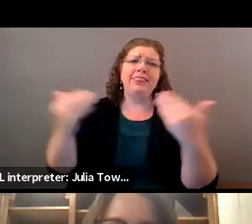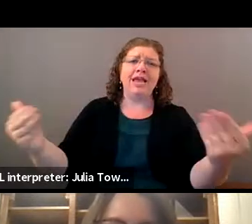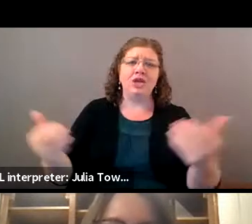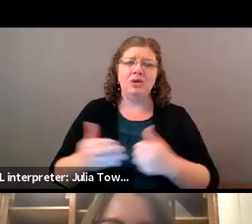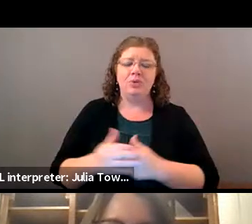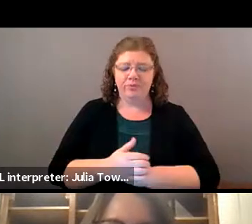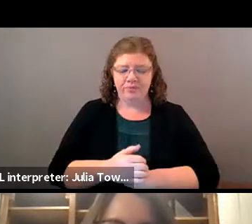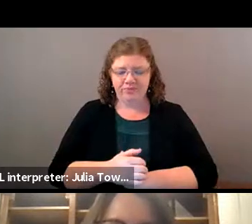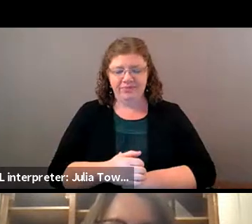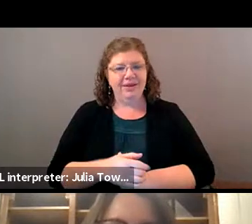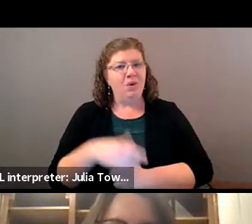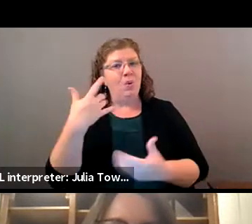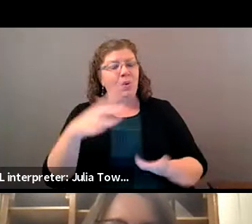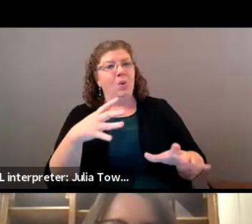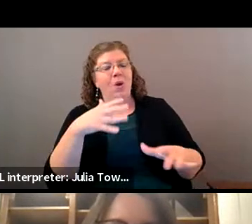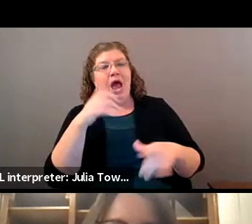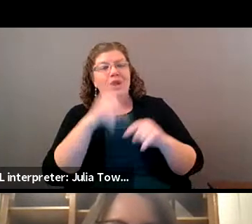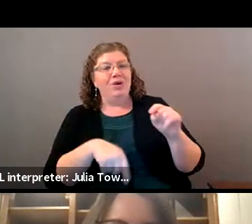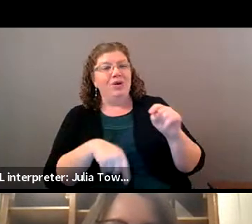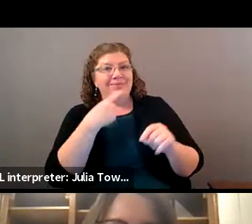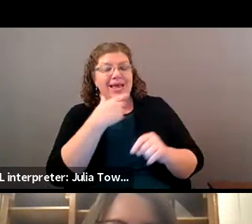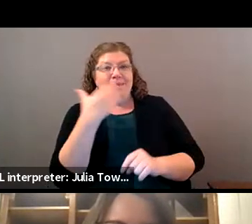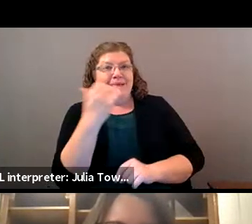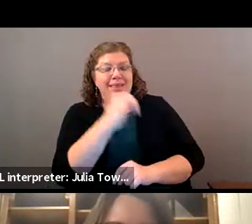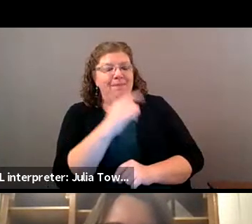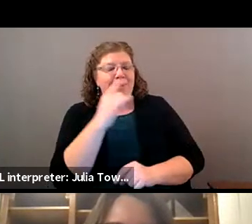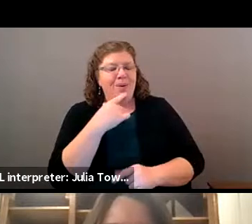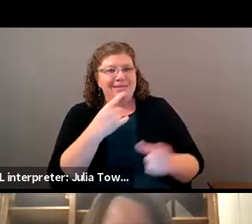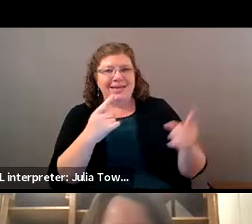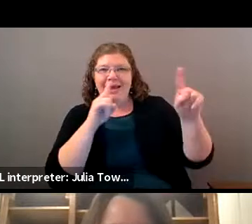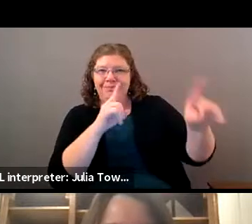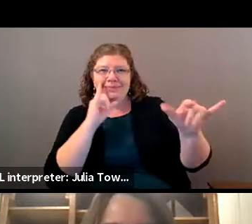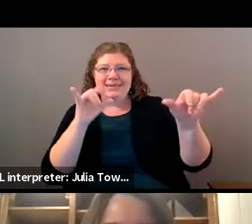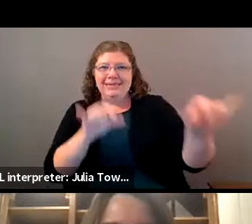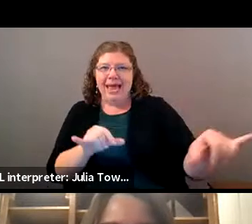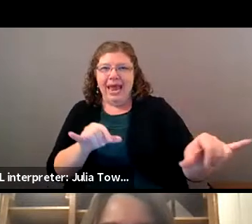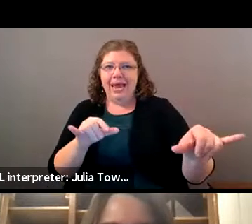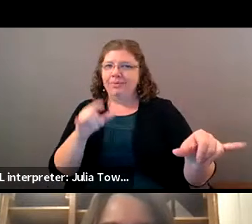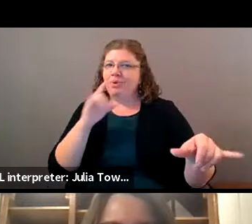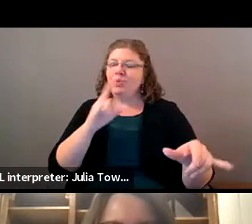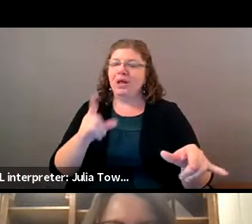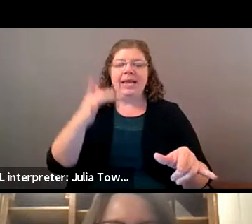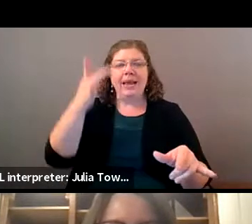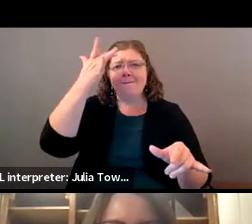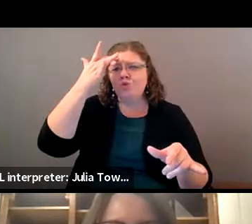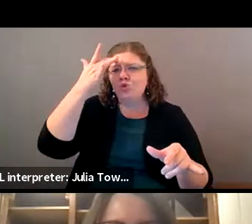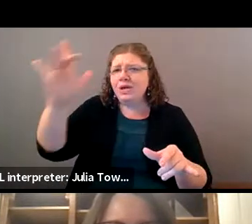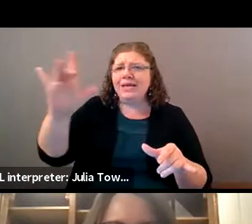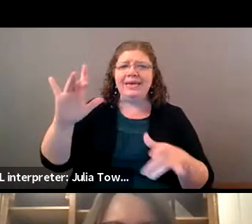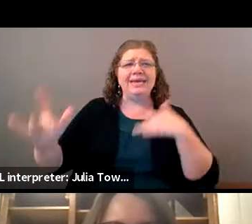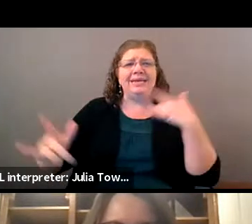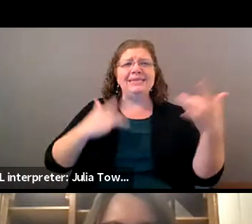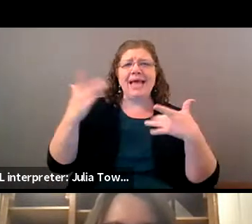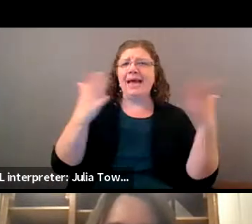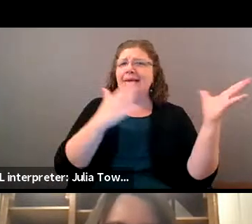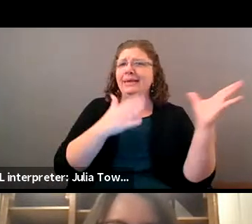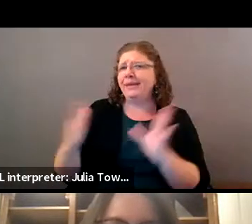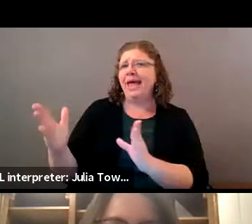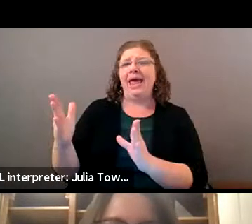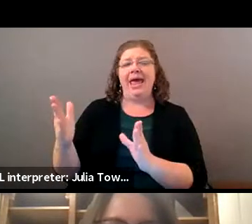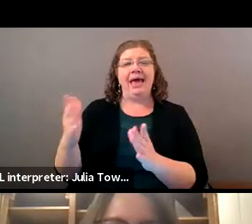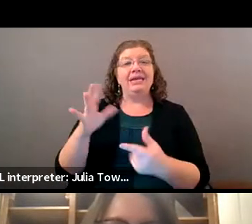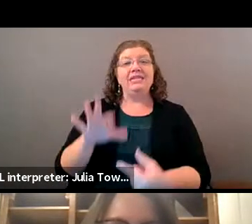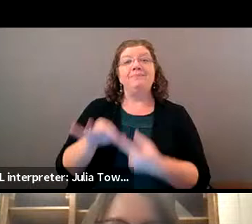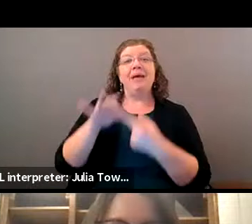I couldn't have said it better, but I did want to say almost the same thing, that this is a brilliant and exciting plan,